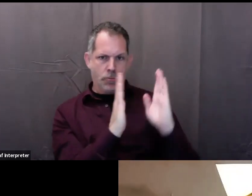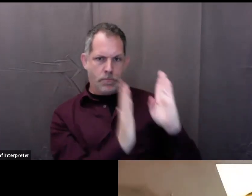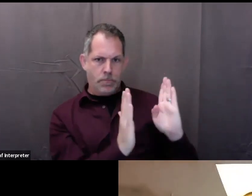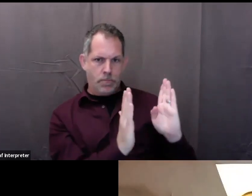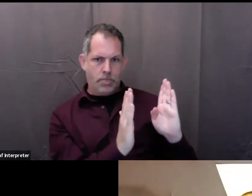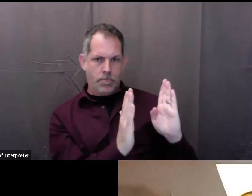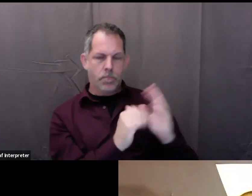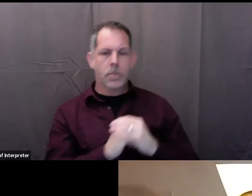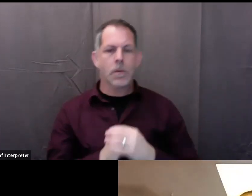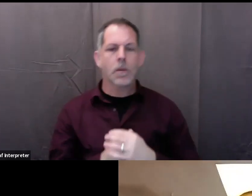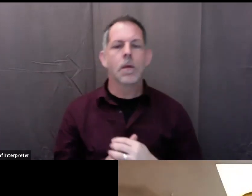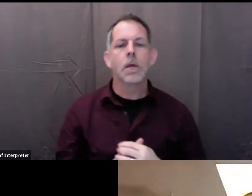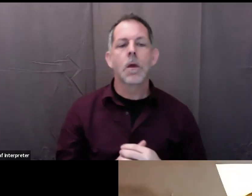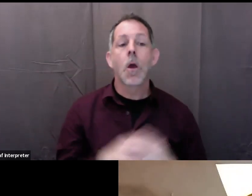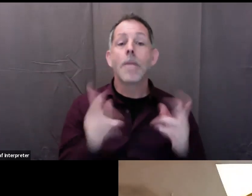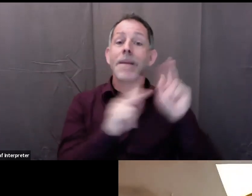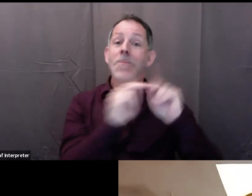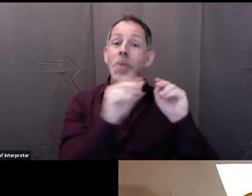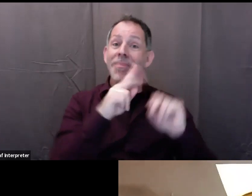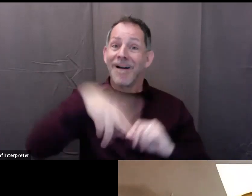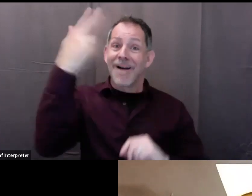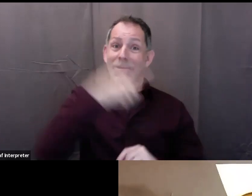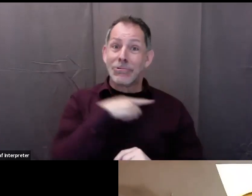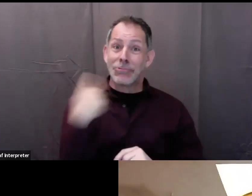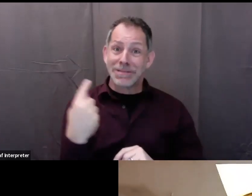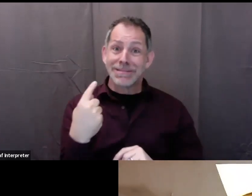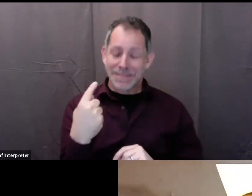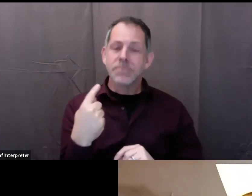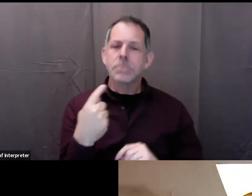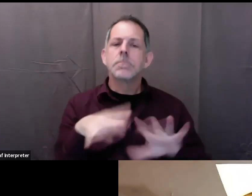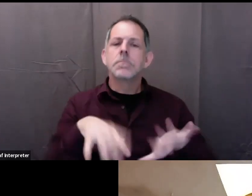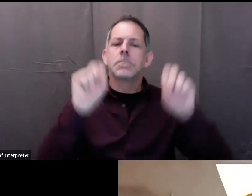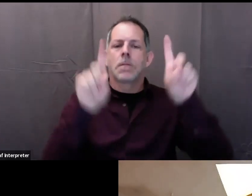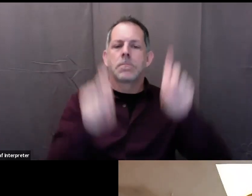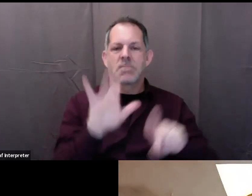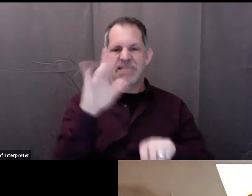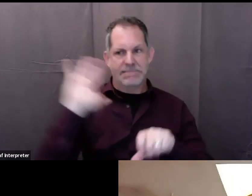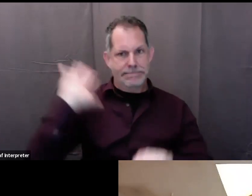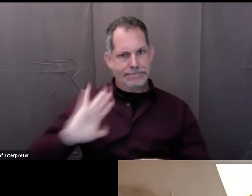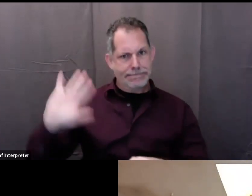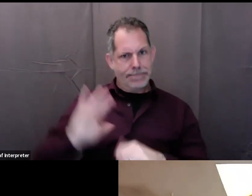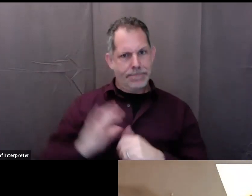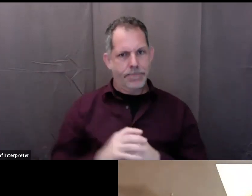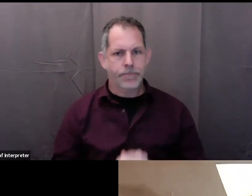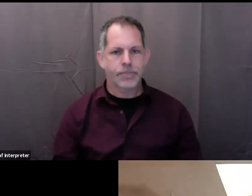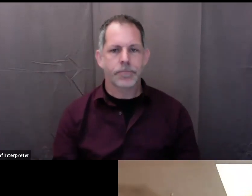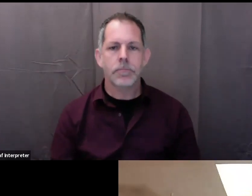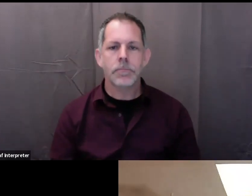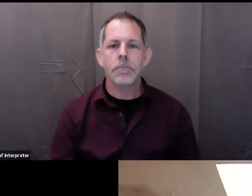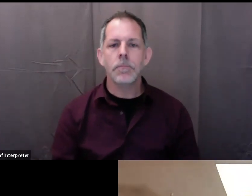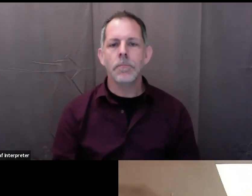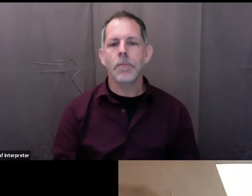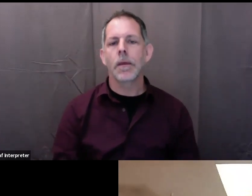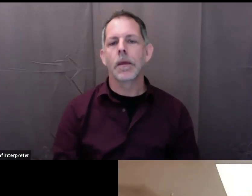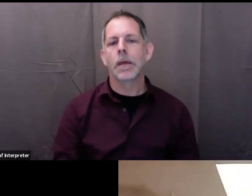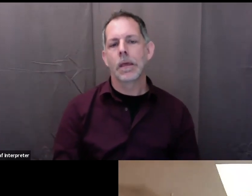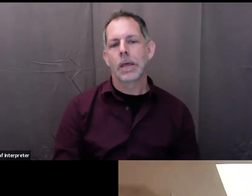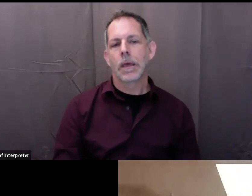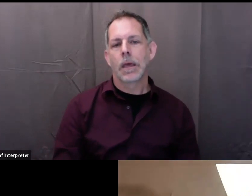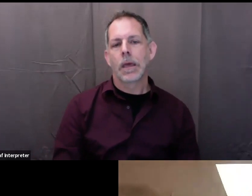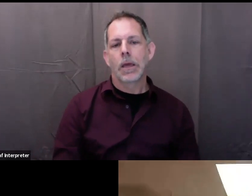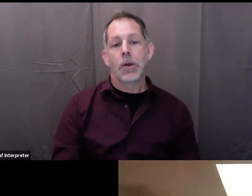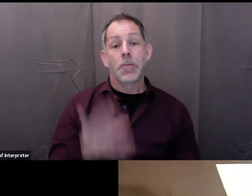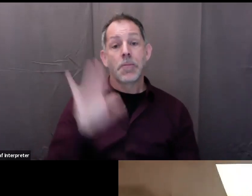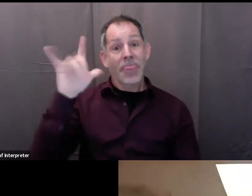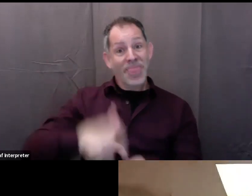was what we call a biased sample. It wasn't really representative of all the infections that are out there. We were just testing the sickest people who